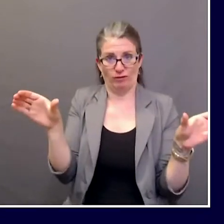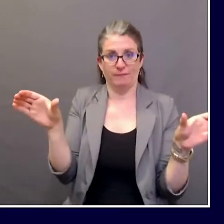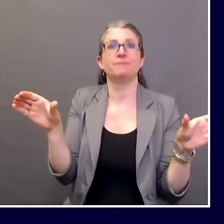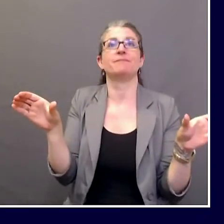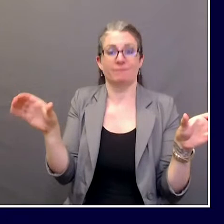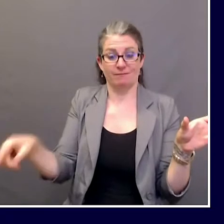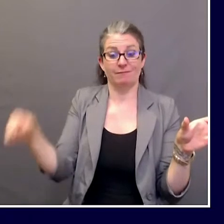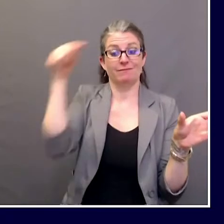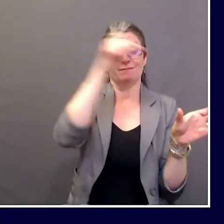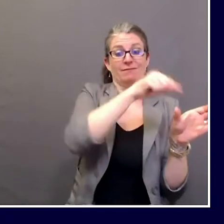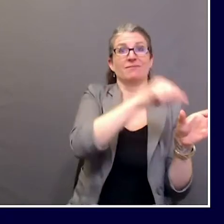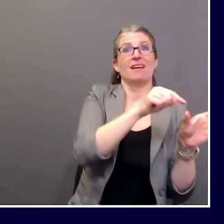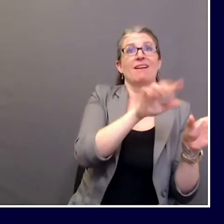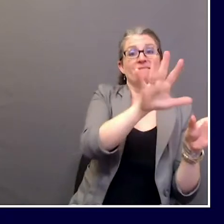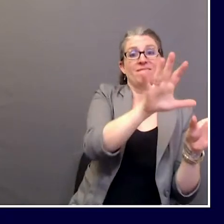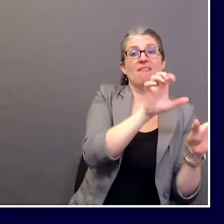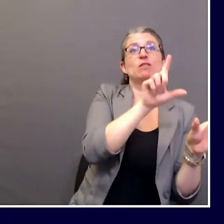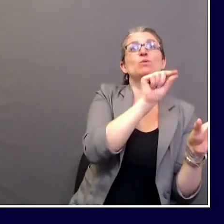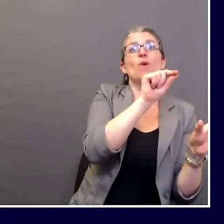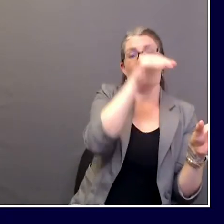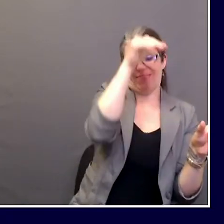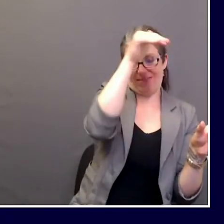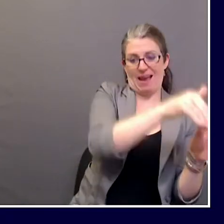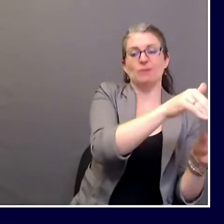520,000 of those are first doses, and